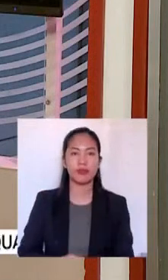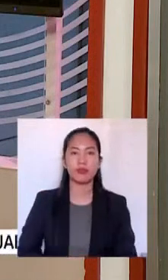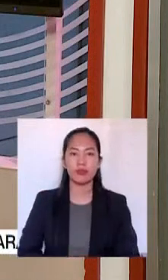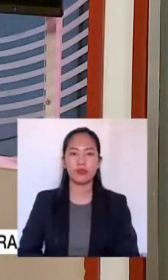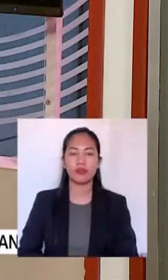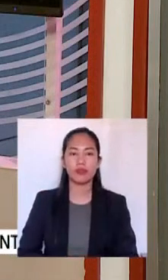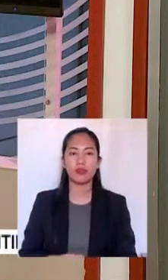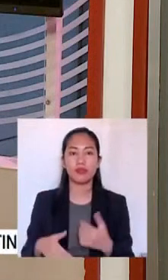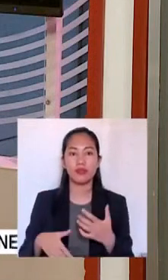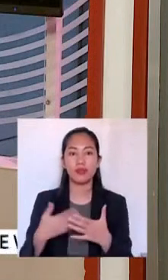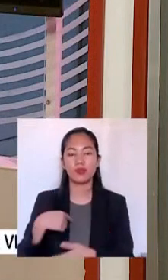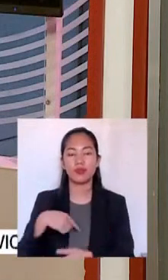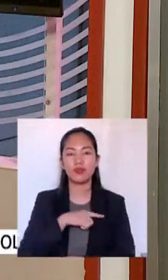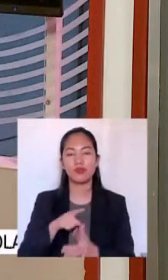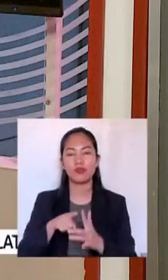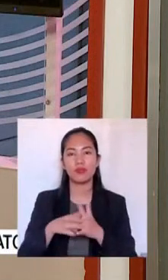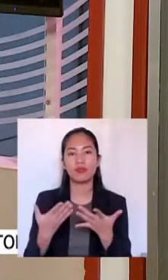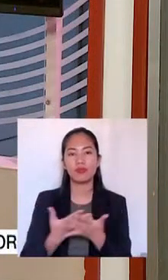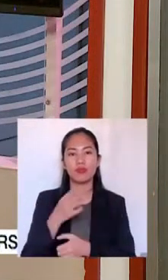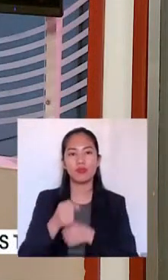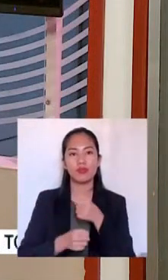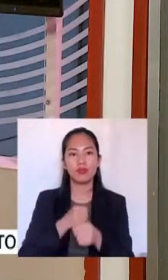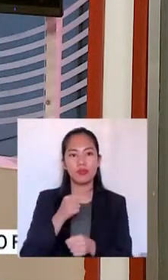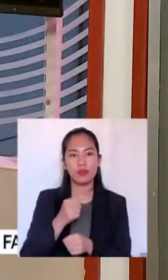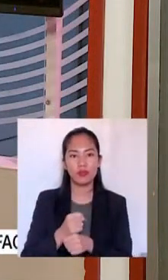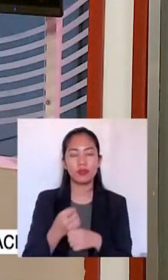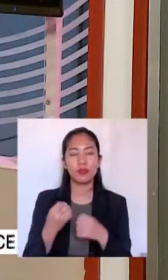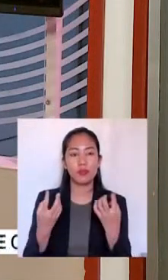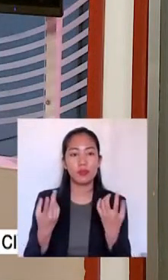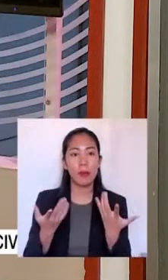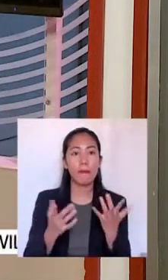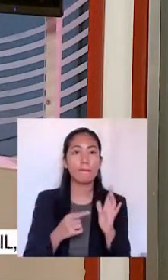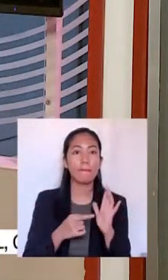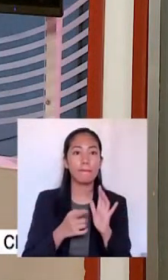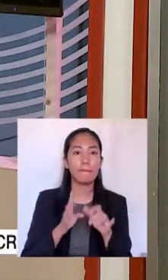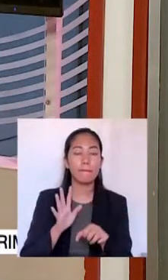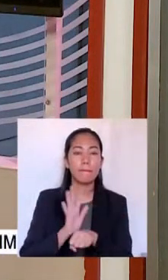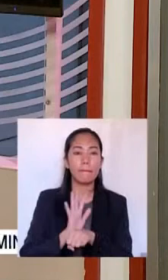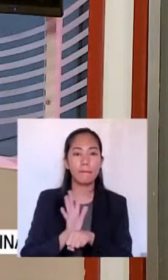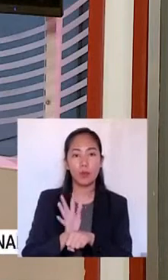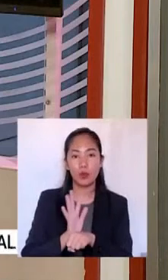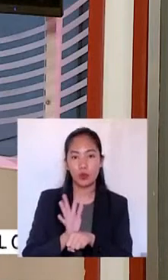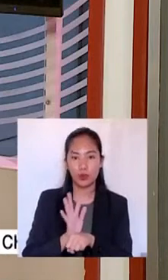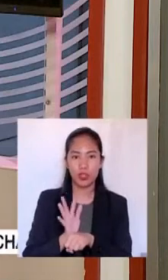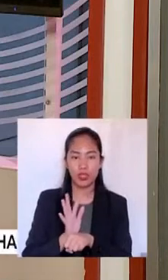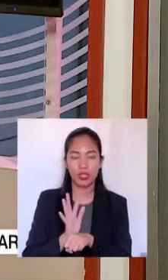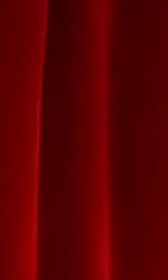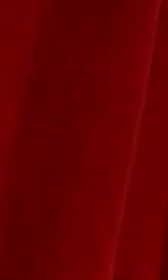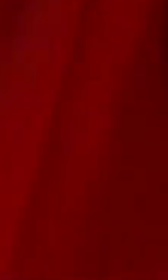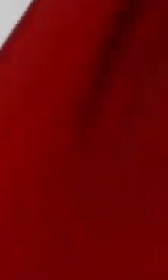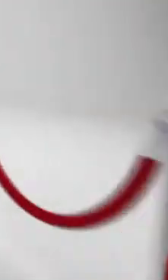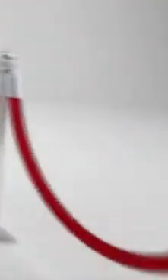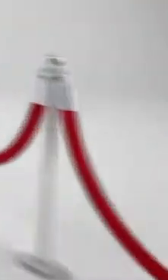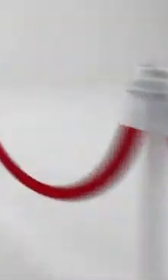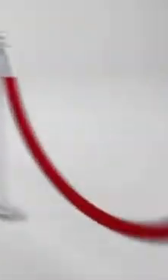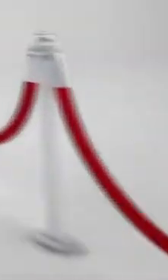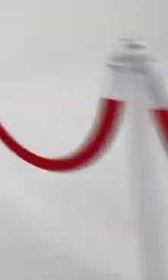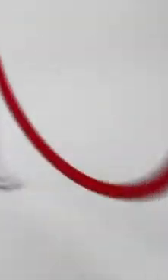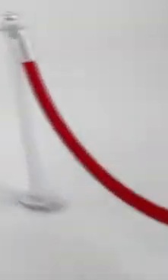And as we start the new year, Manny the Movie Guy reveals his favorite films of 2021. Take a look.